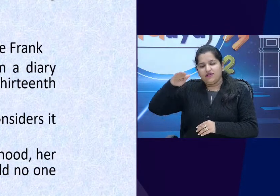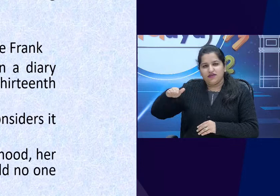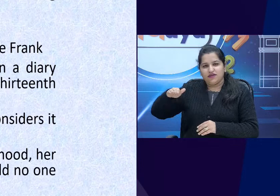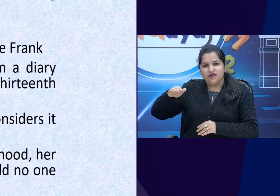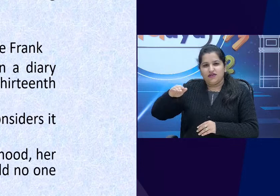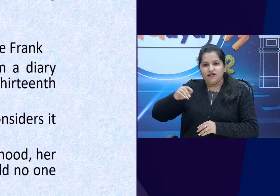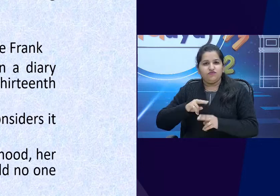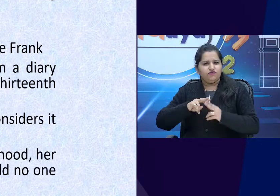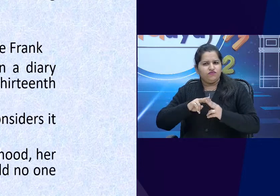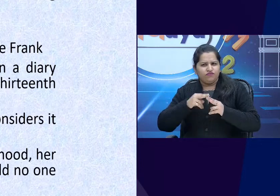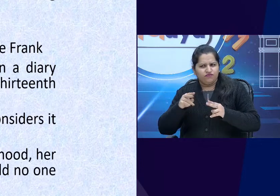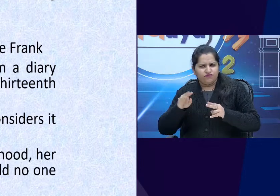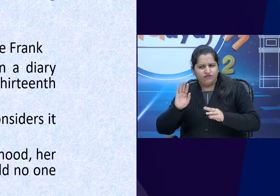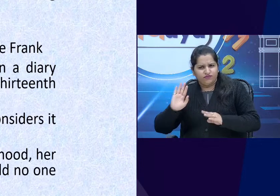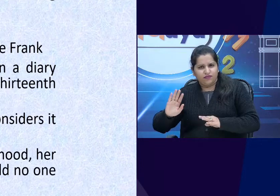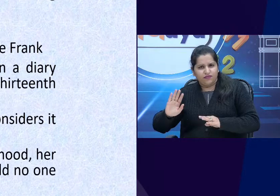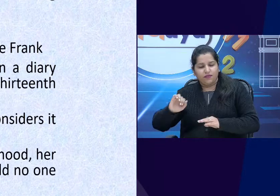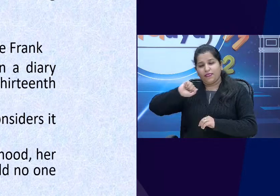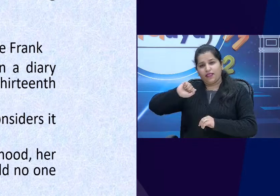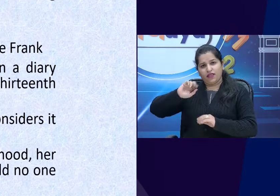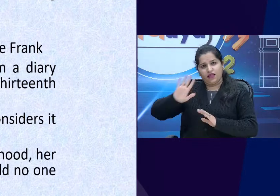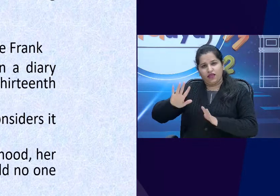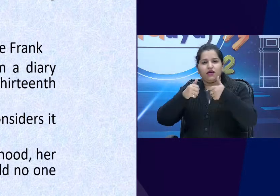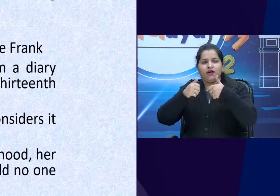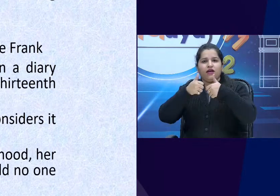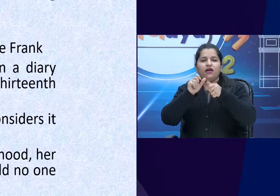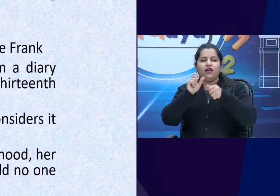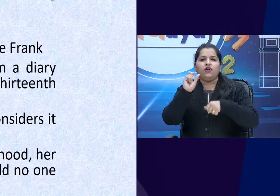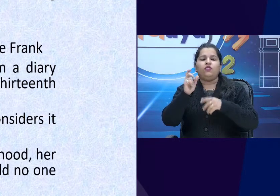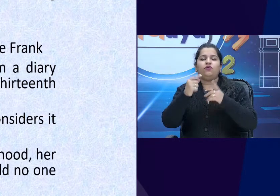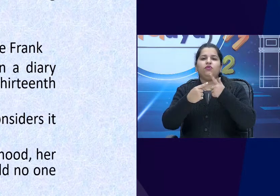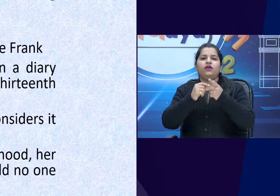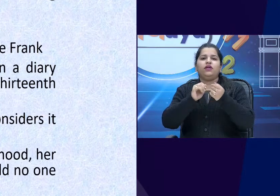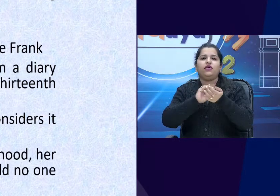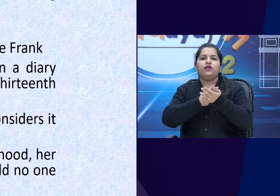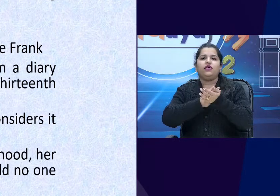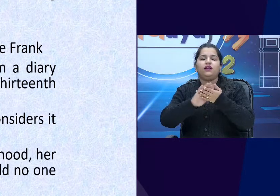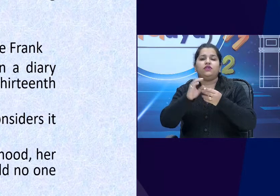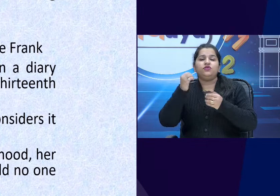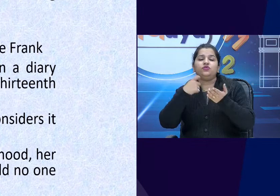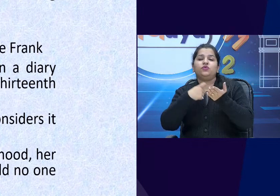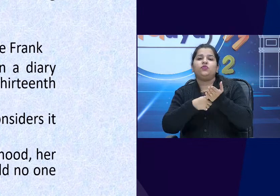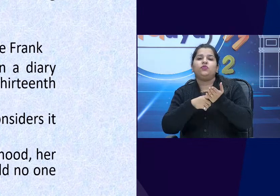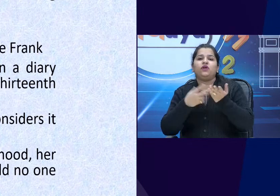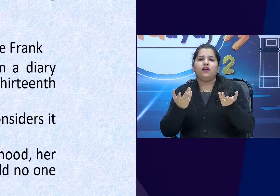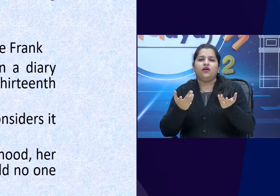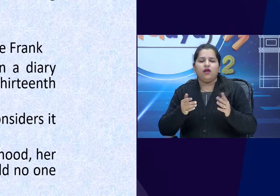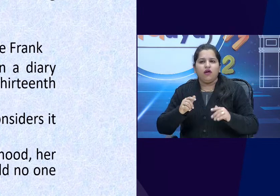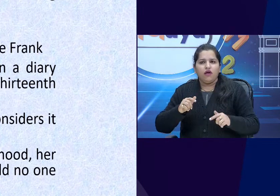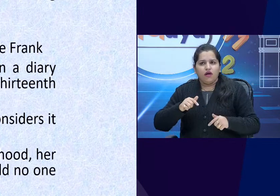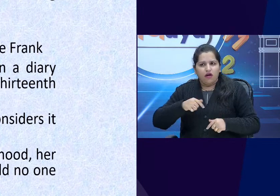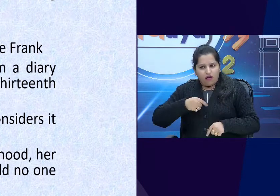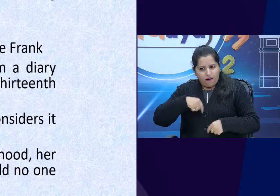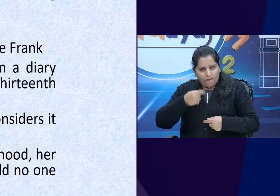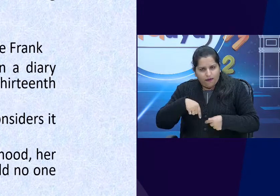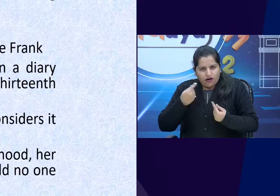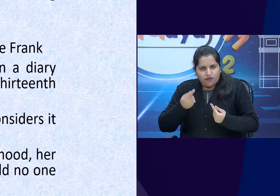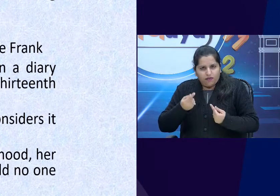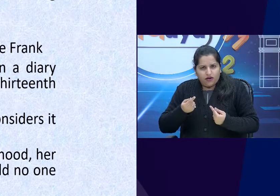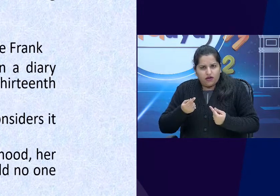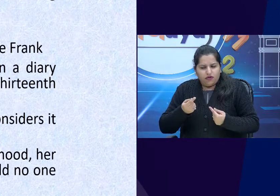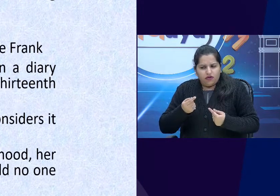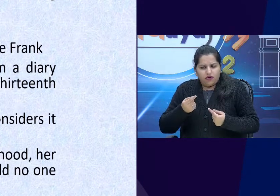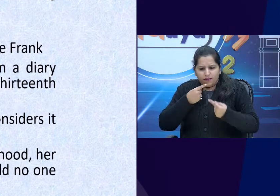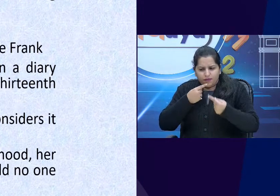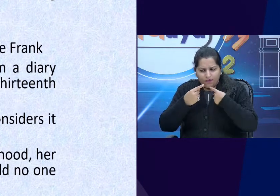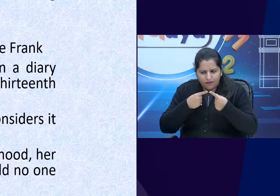other than the author Anne Frank. It is an autobiography. Now, autobiography means about ourselves.